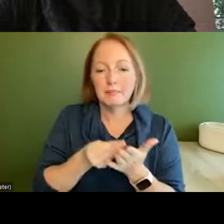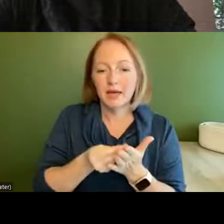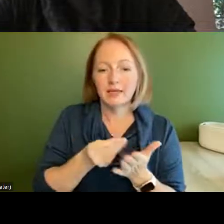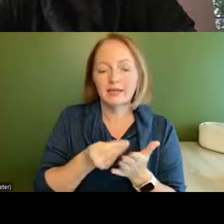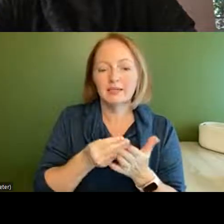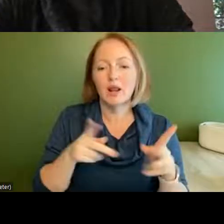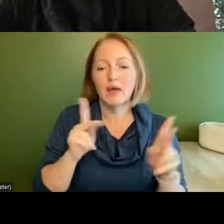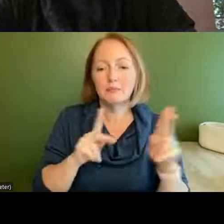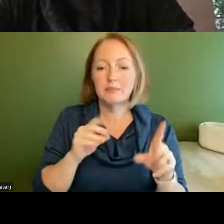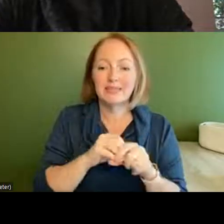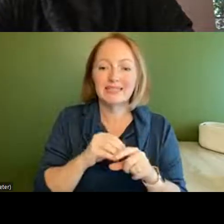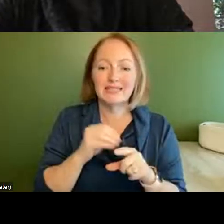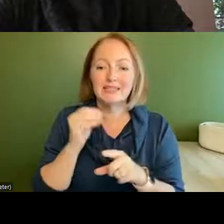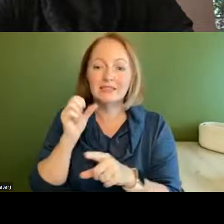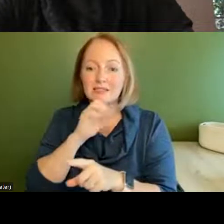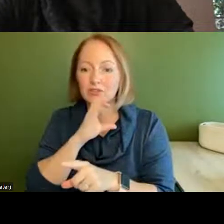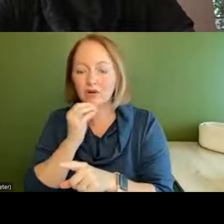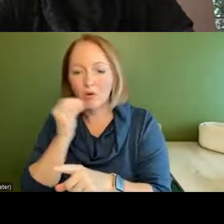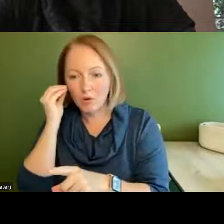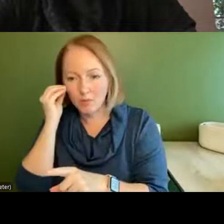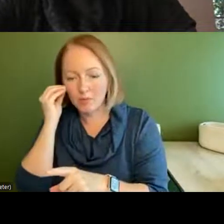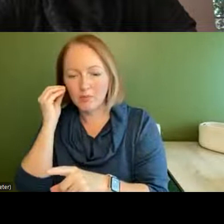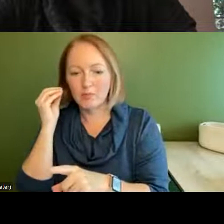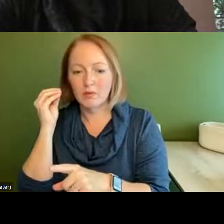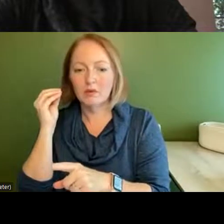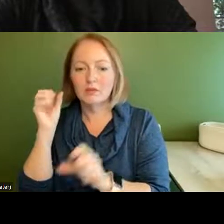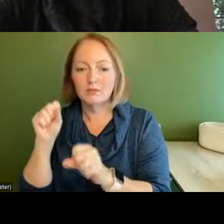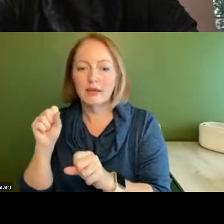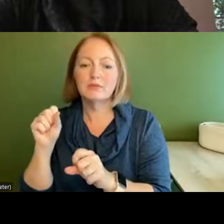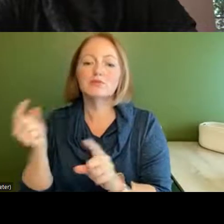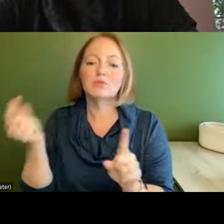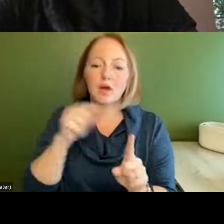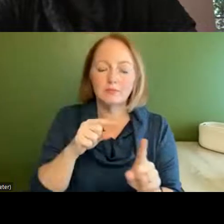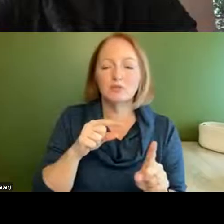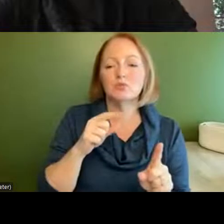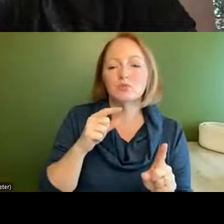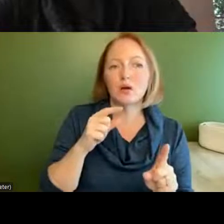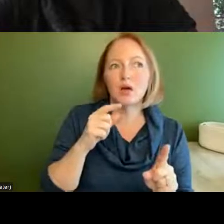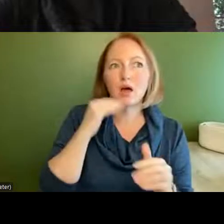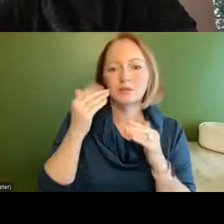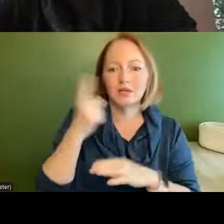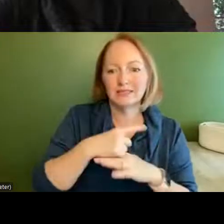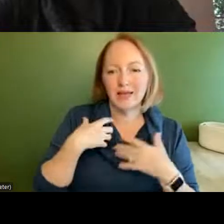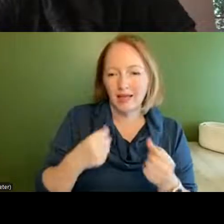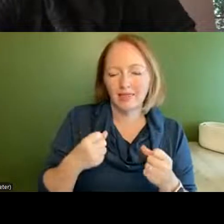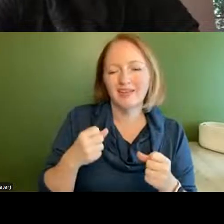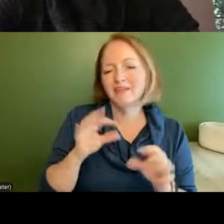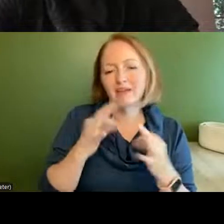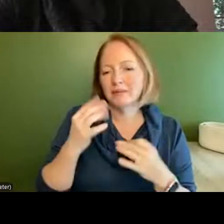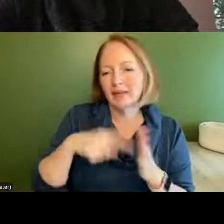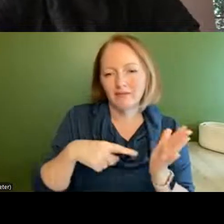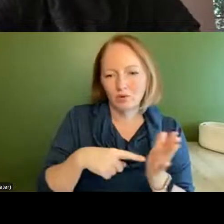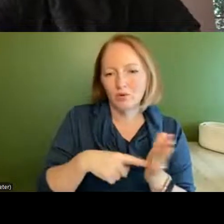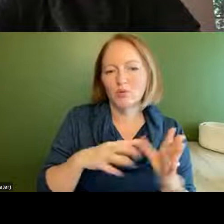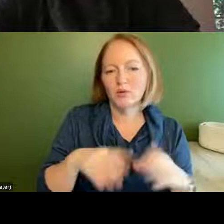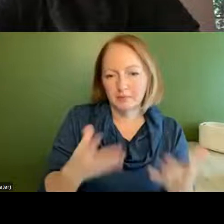allow people that are in residential facilities or board and cares, whatnot, to be able to come to adult day health, where their families, you know, they're not gonna be able to afford it, so that would be